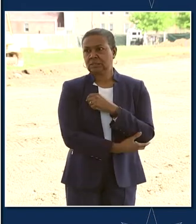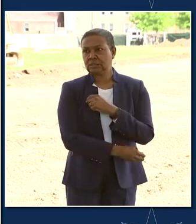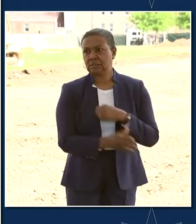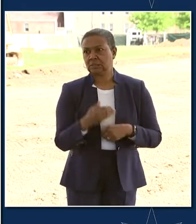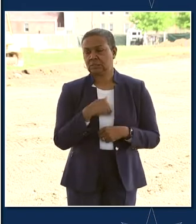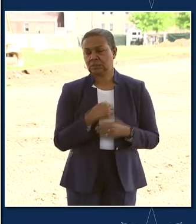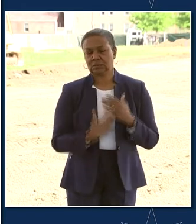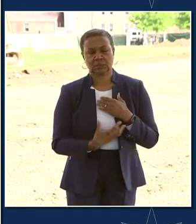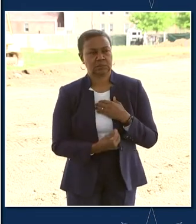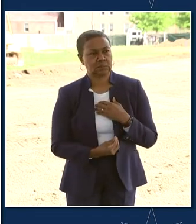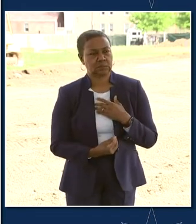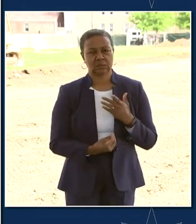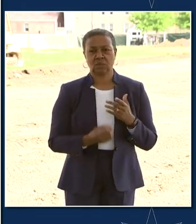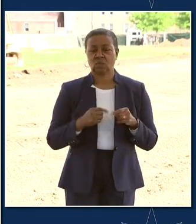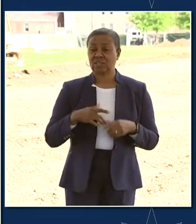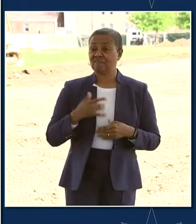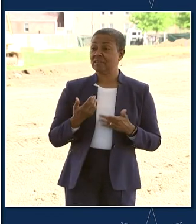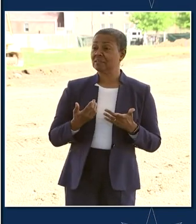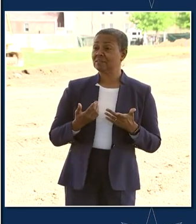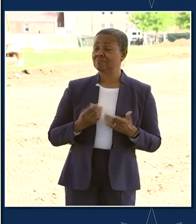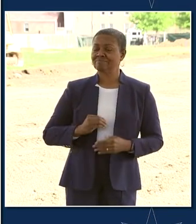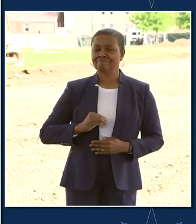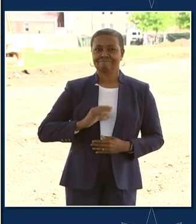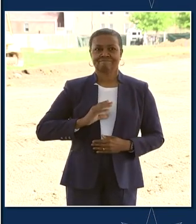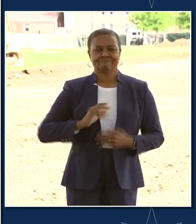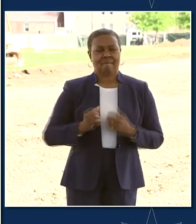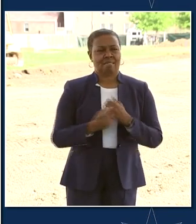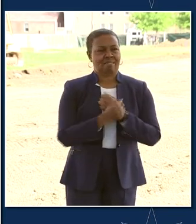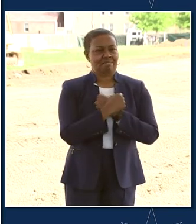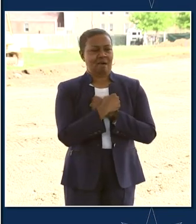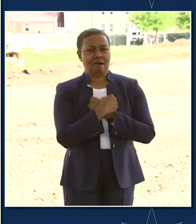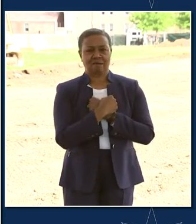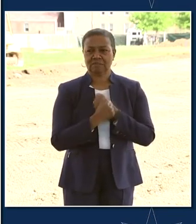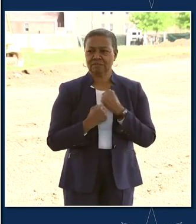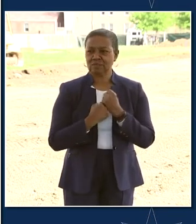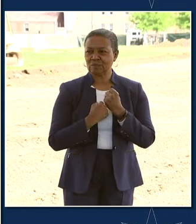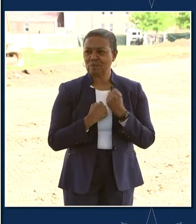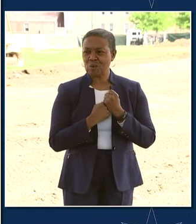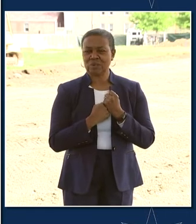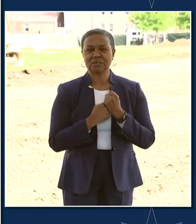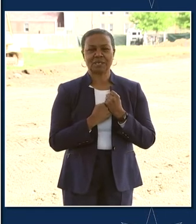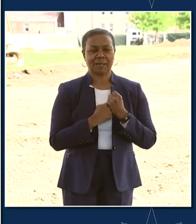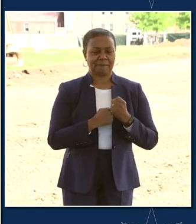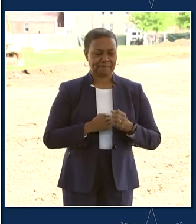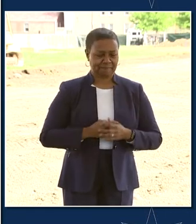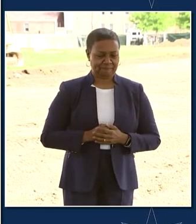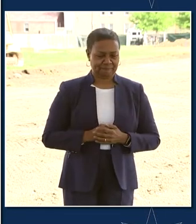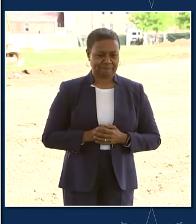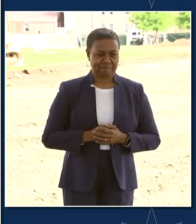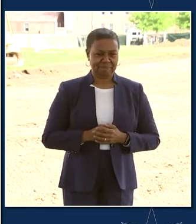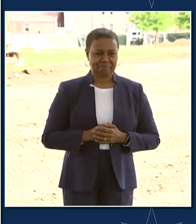soul, but what they feel instead is incredible love and support.